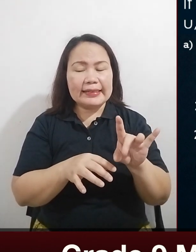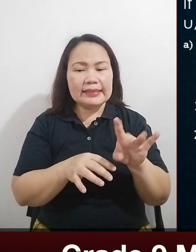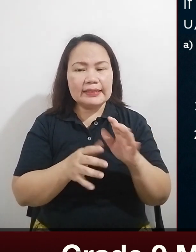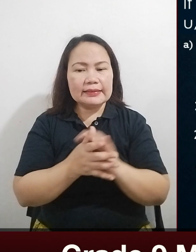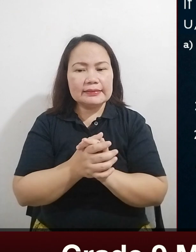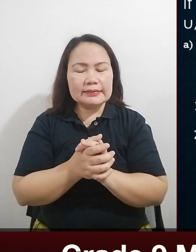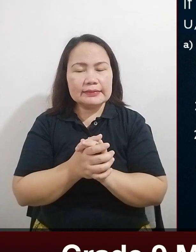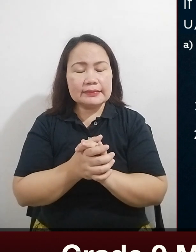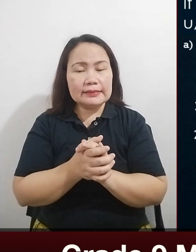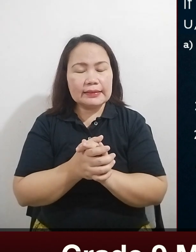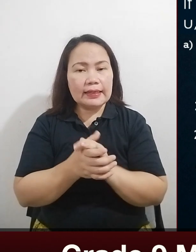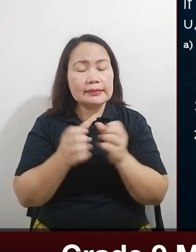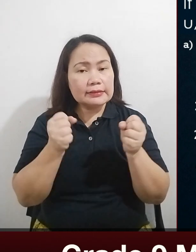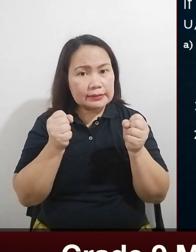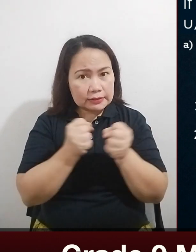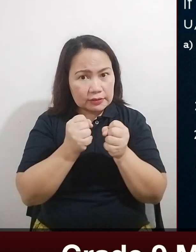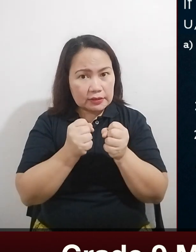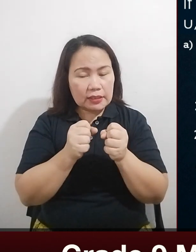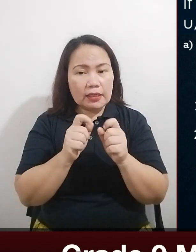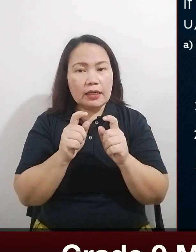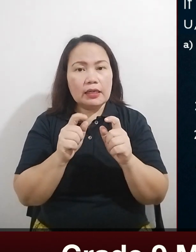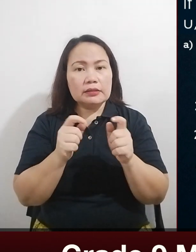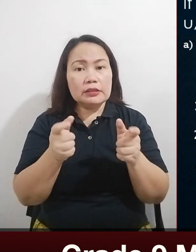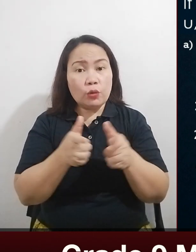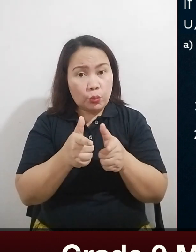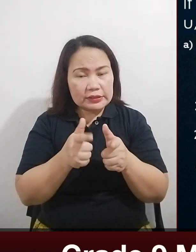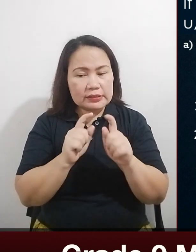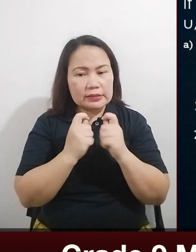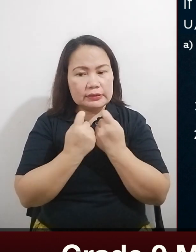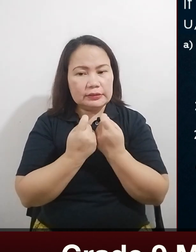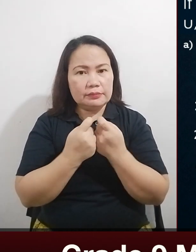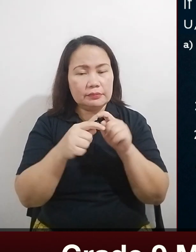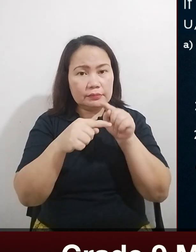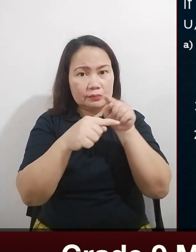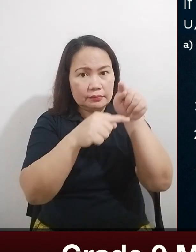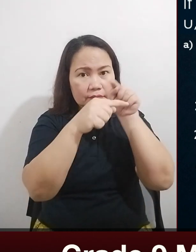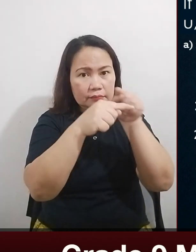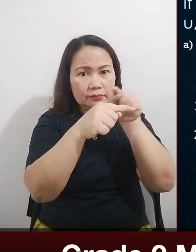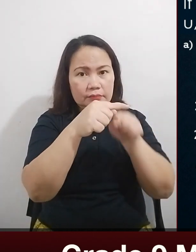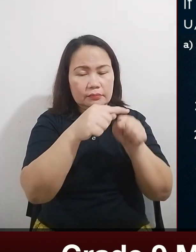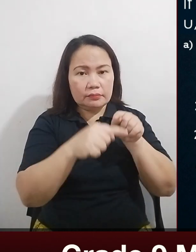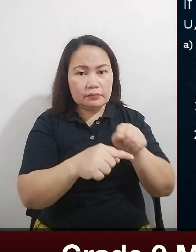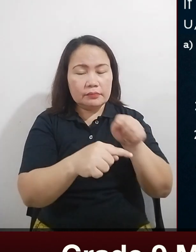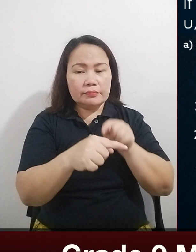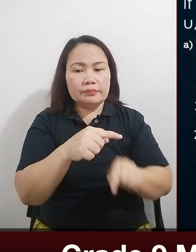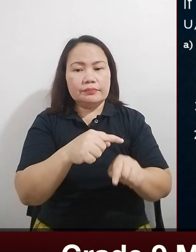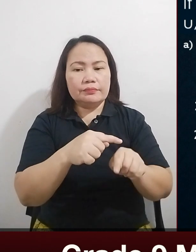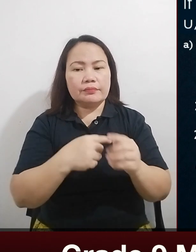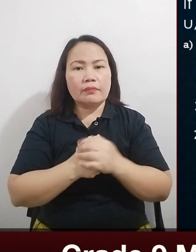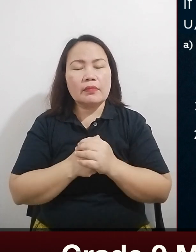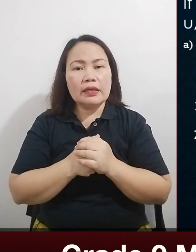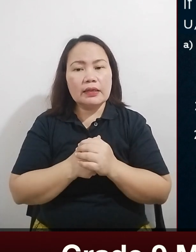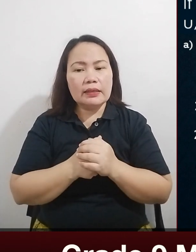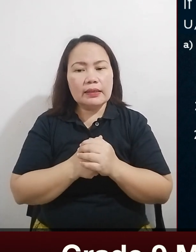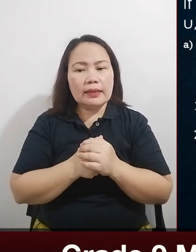18. So we can, lowest term by dividing both numerator and denominator